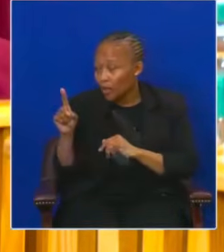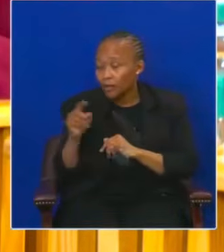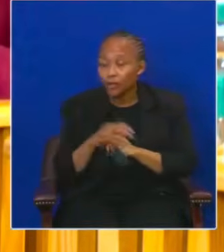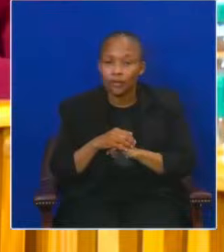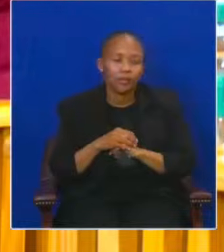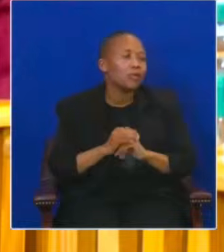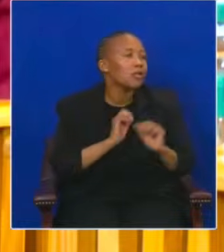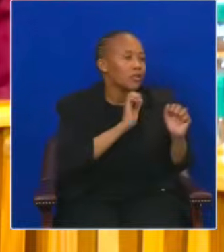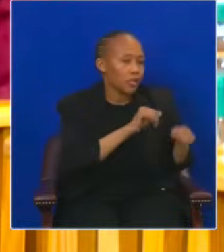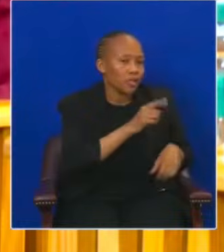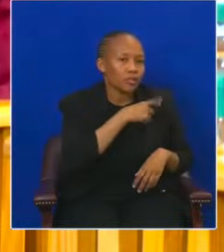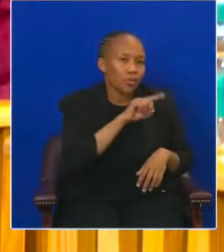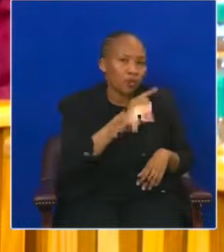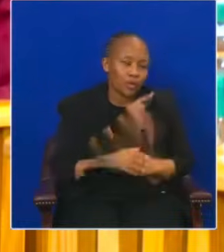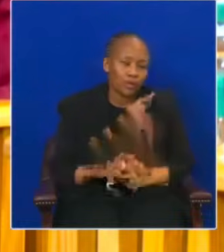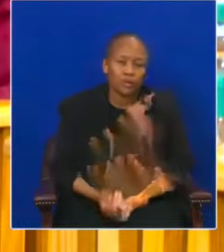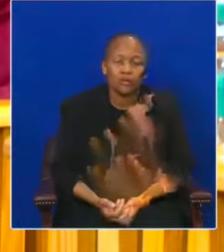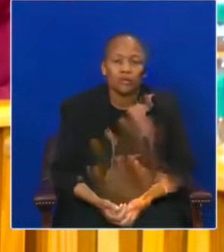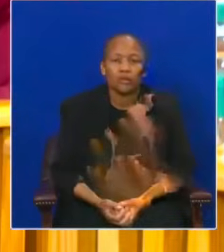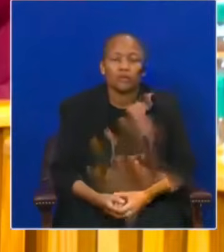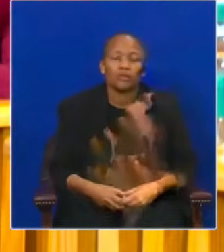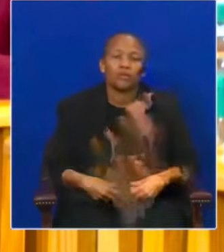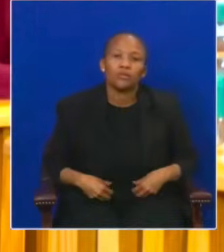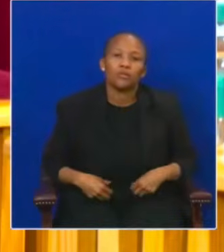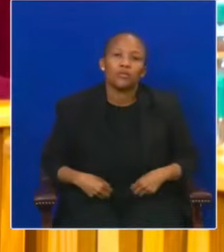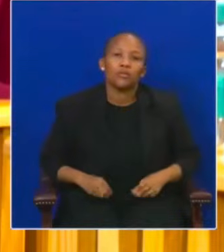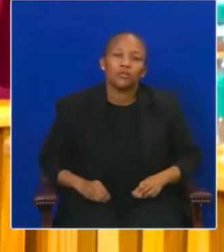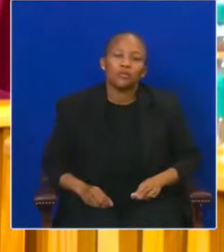Commissioners. Witness C,